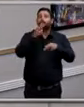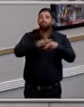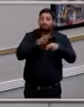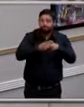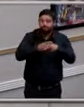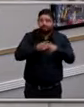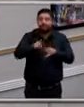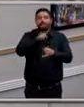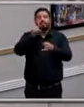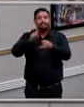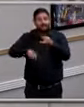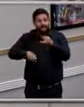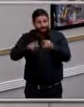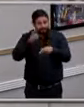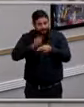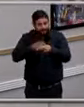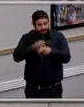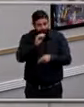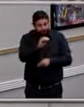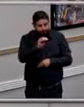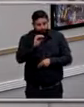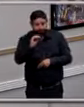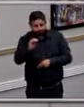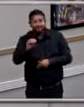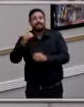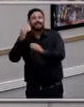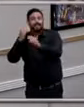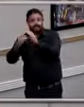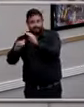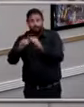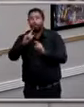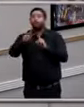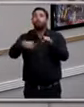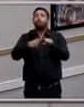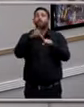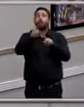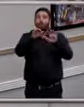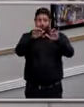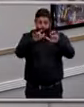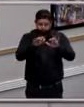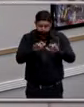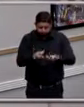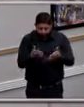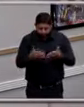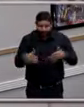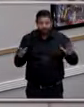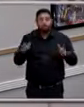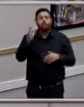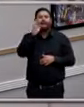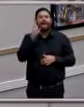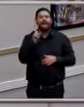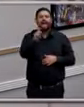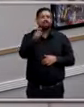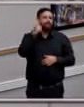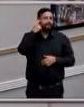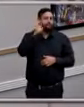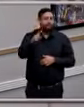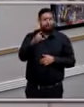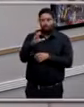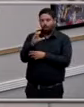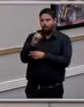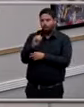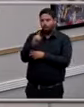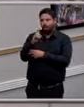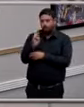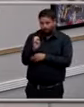email account. Once you enter the information, it'll ask you for a pairing code. At the